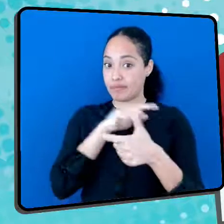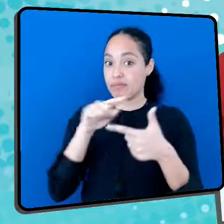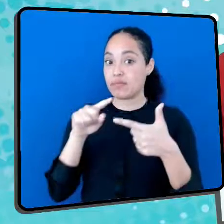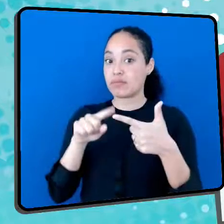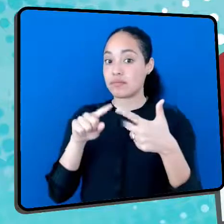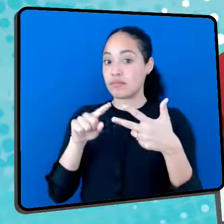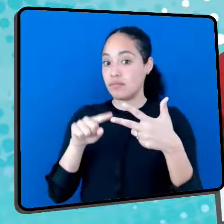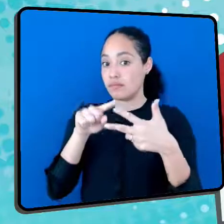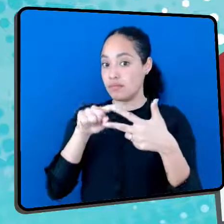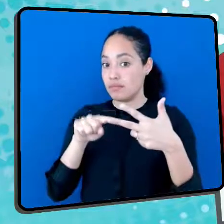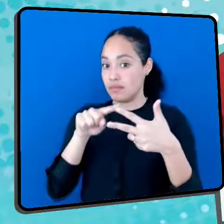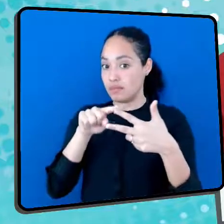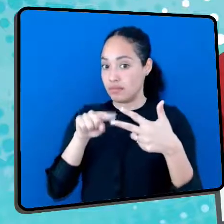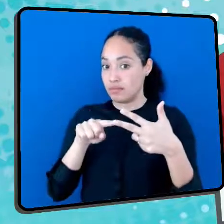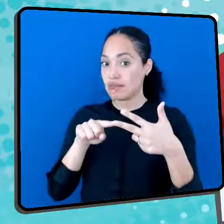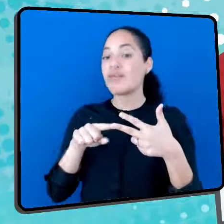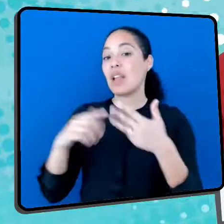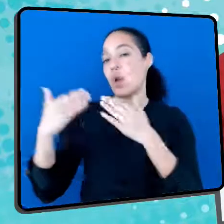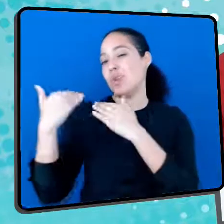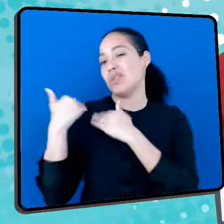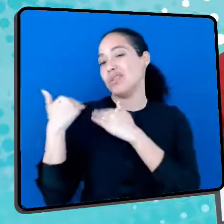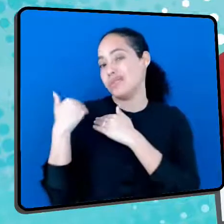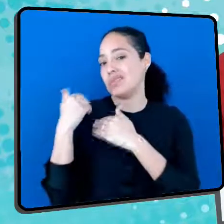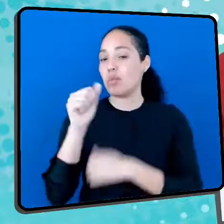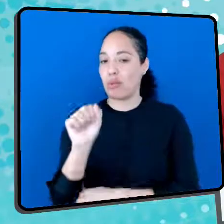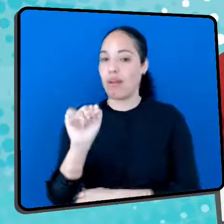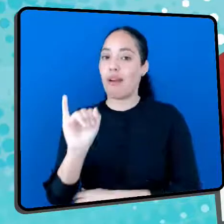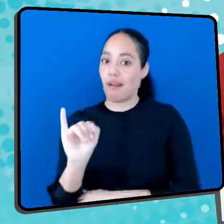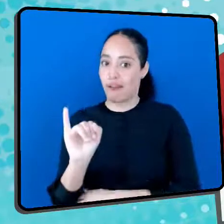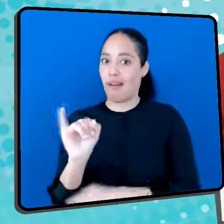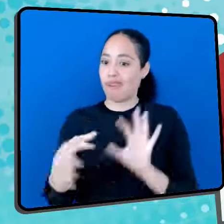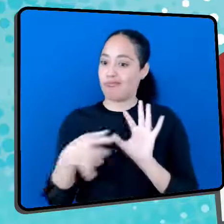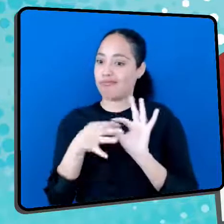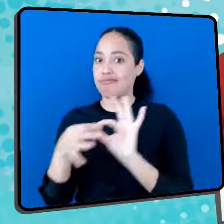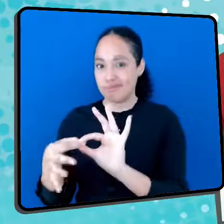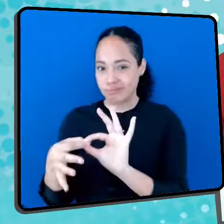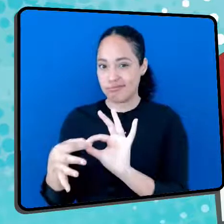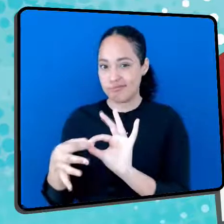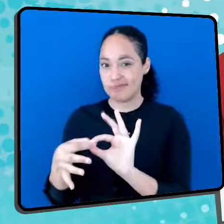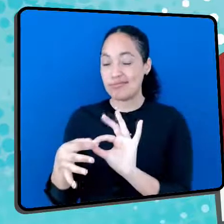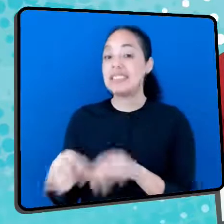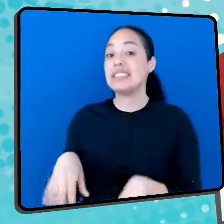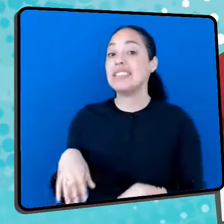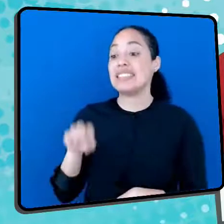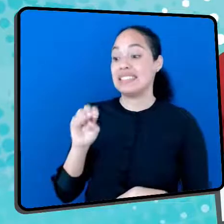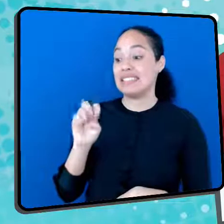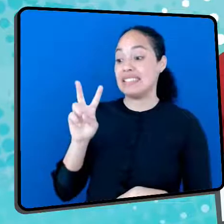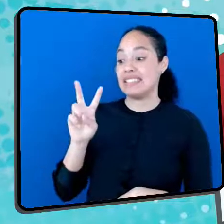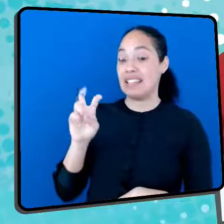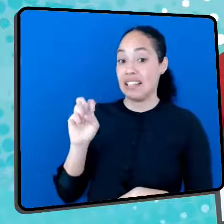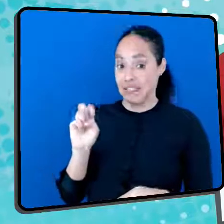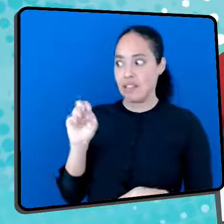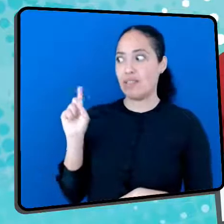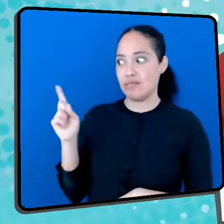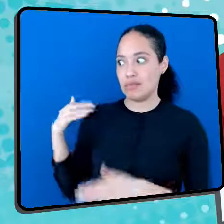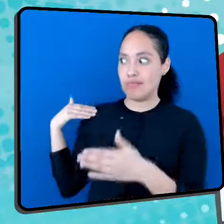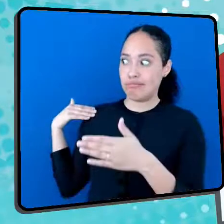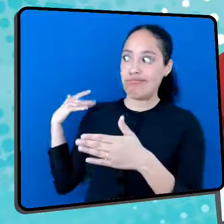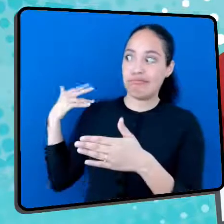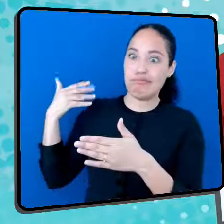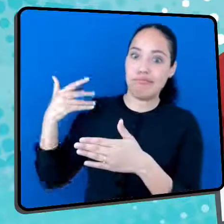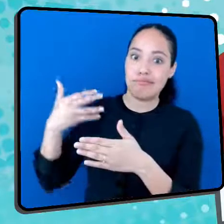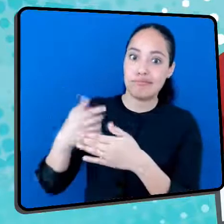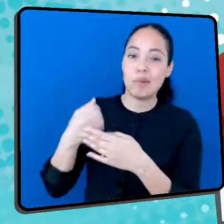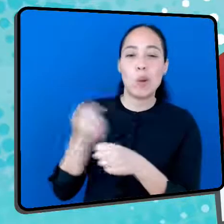on responsible AI. Eve has done a lot in the past, especially with Microsoft, to do stuff around detecting and